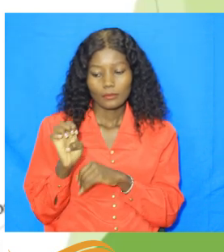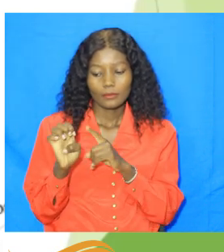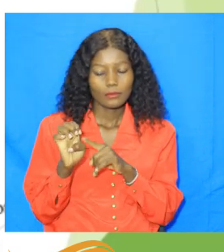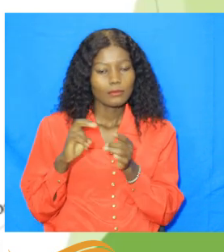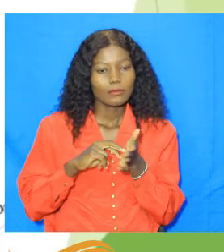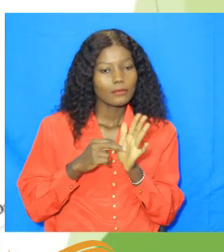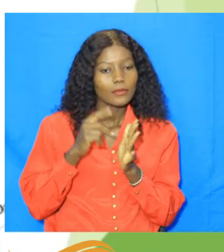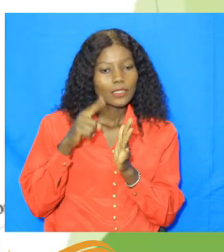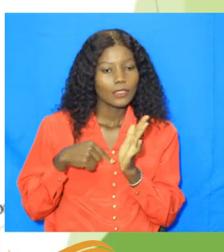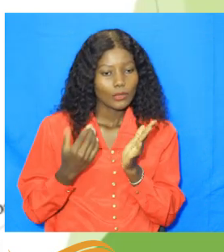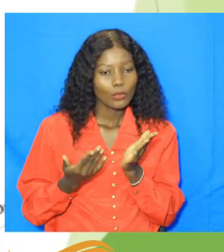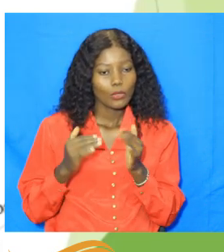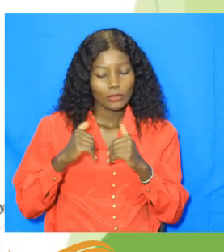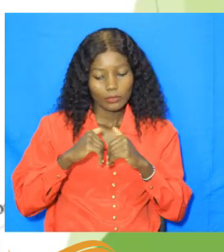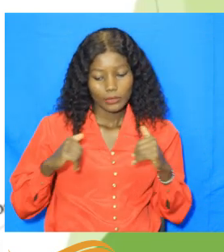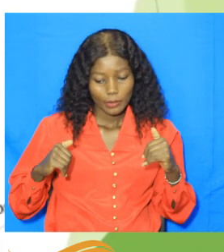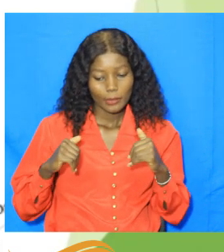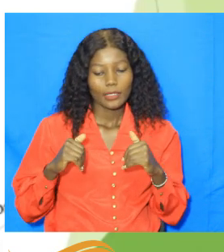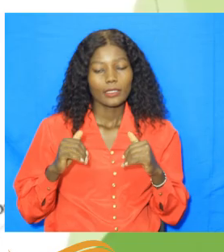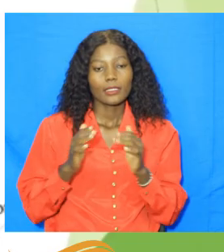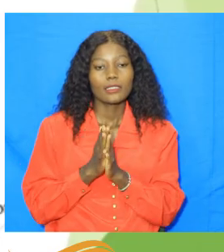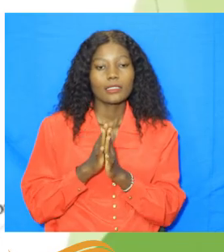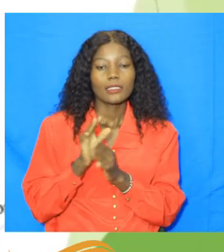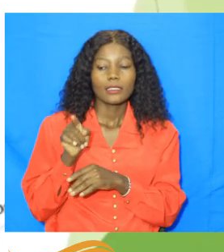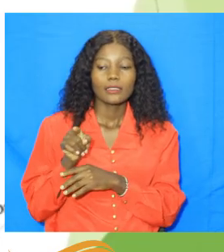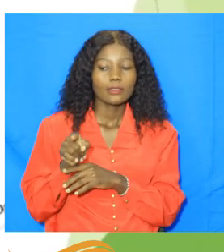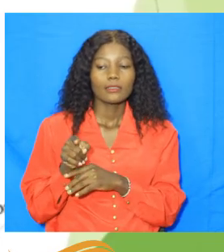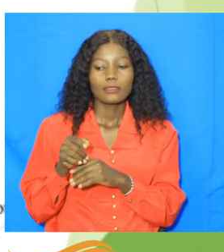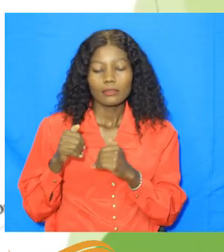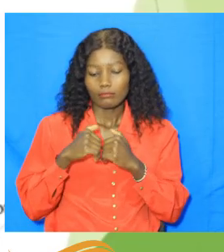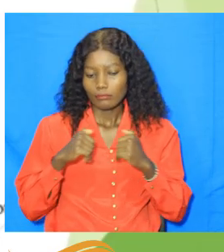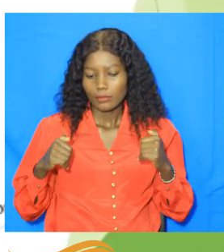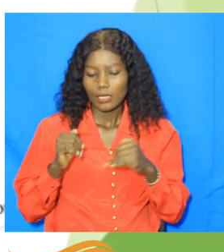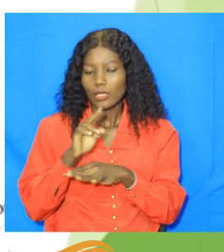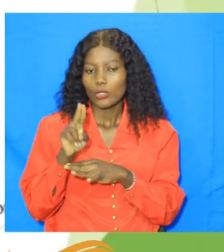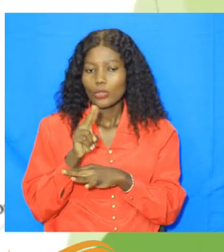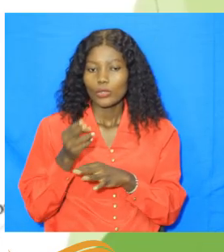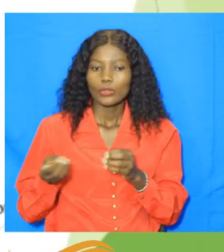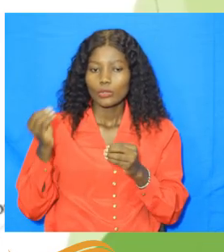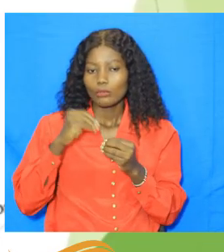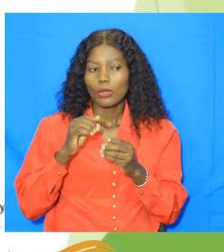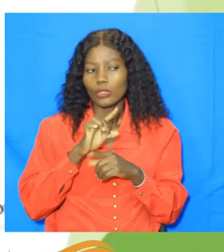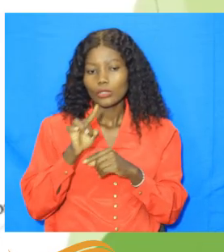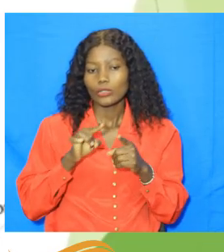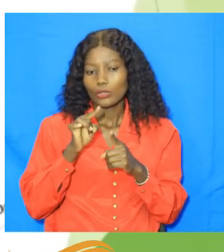means separate, and wakarete mostly is used when the